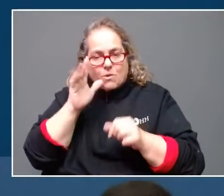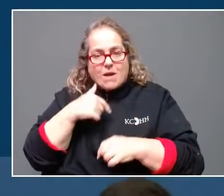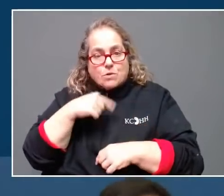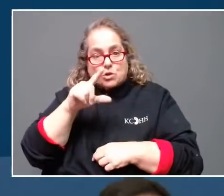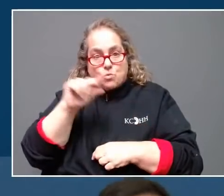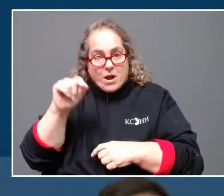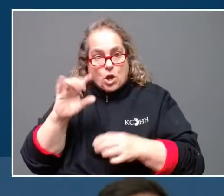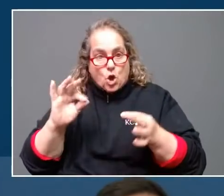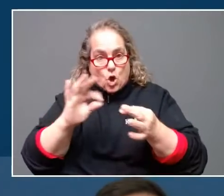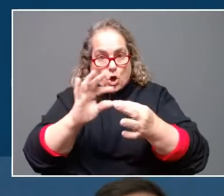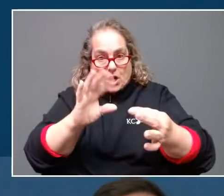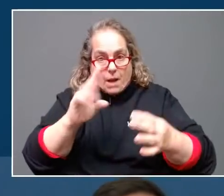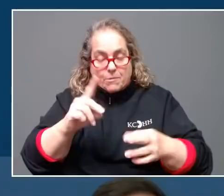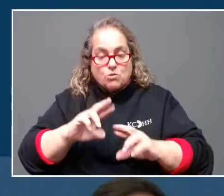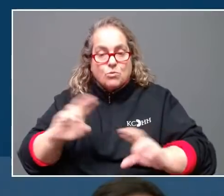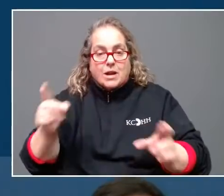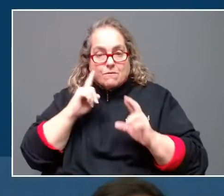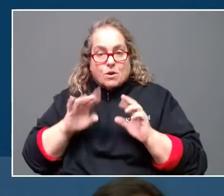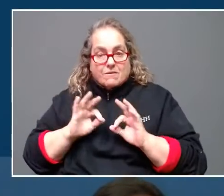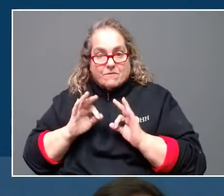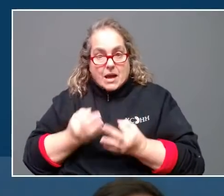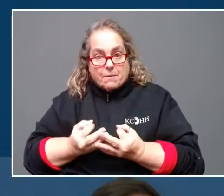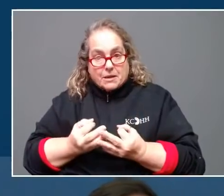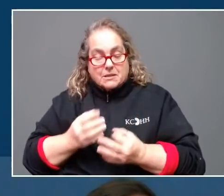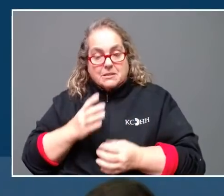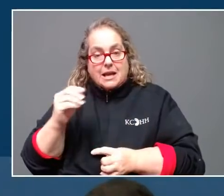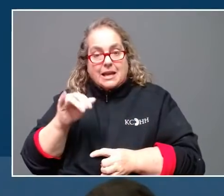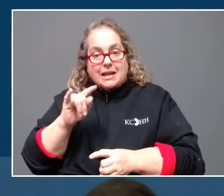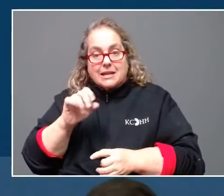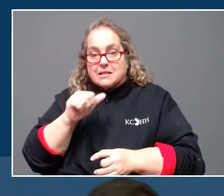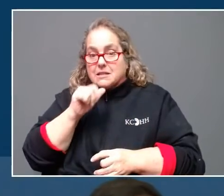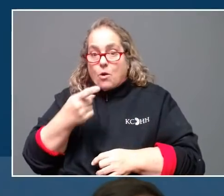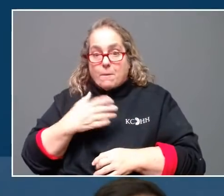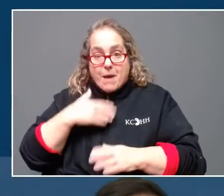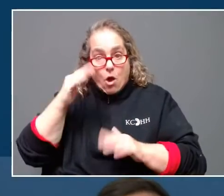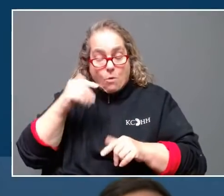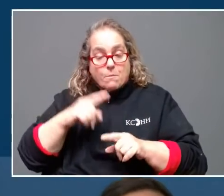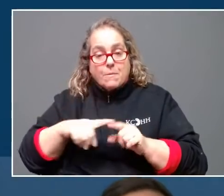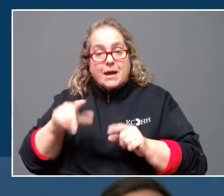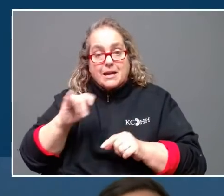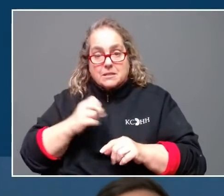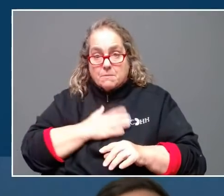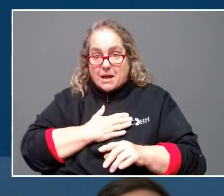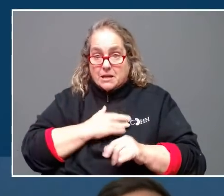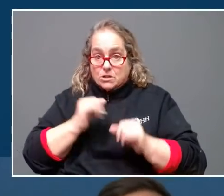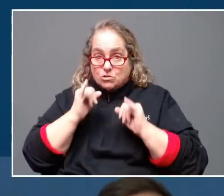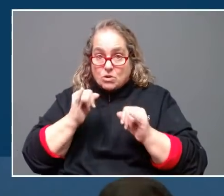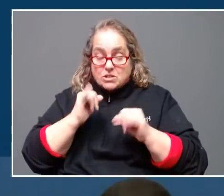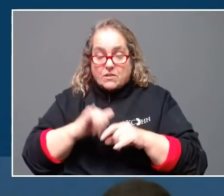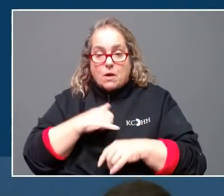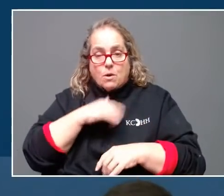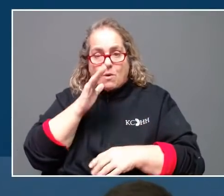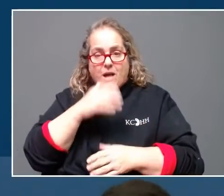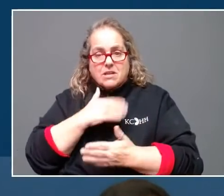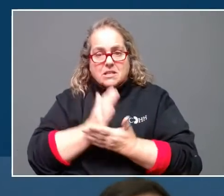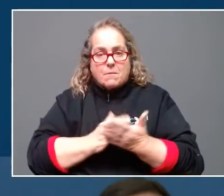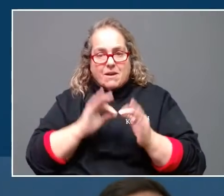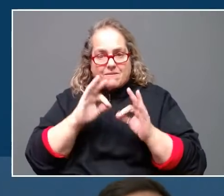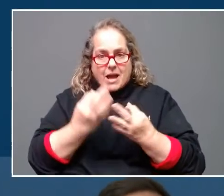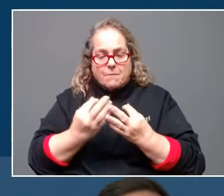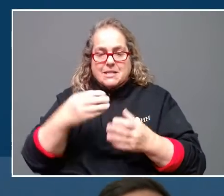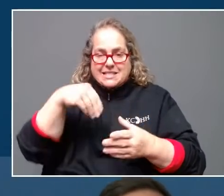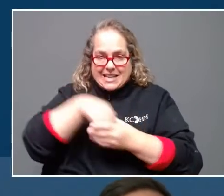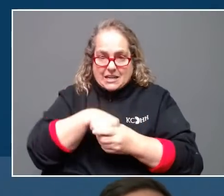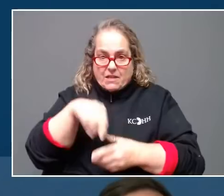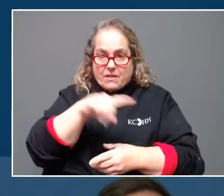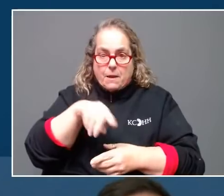for families. And it is not only my hope, it's been in my instructions that we're going to have some families in them by the end of